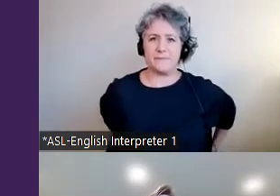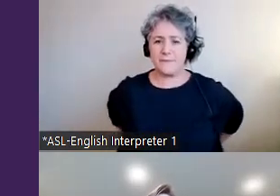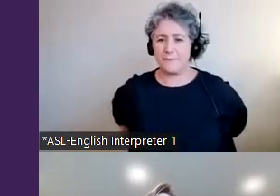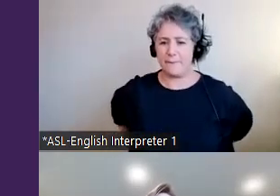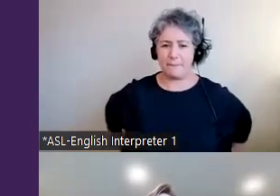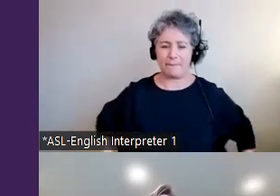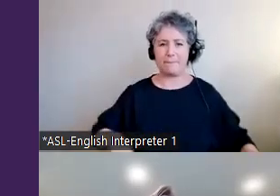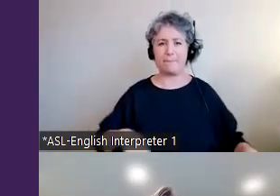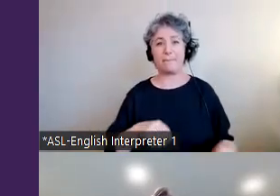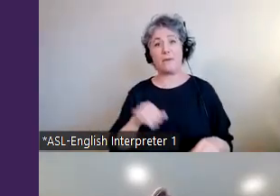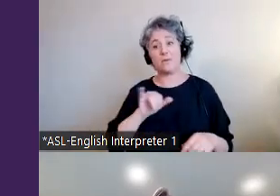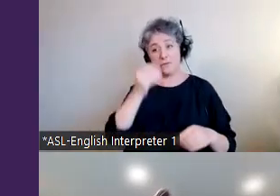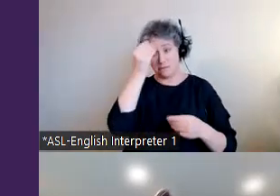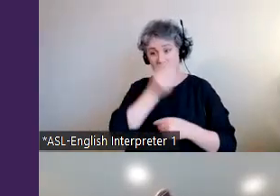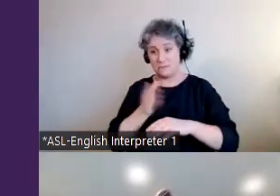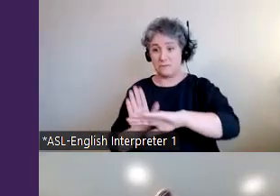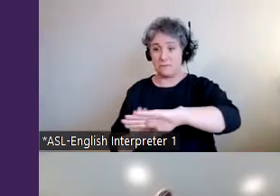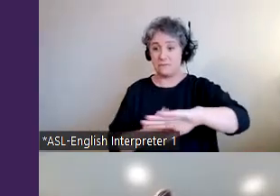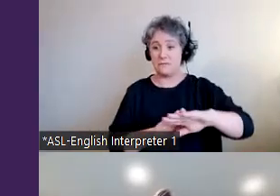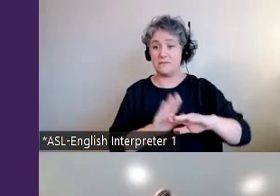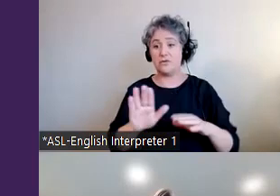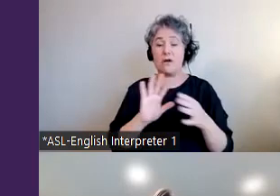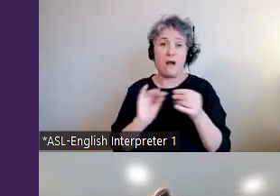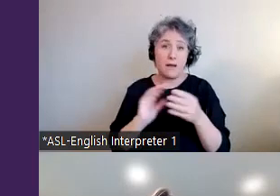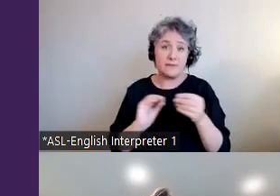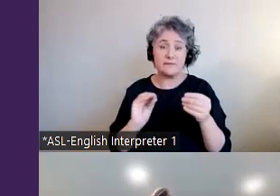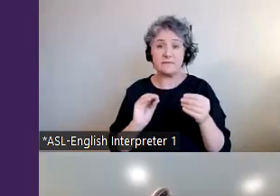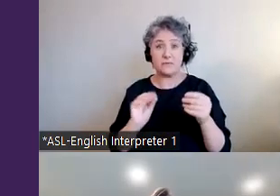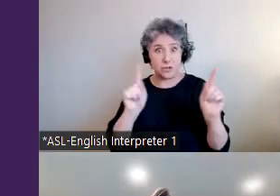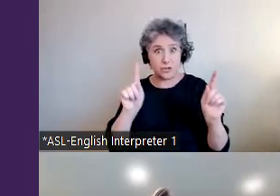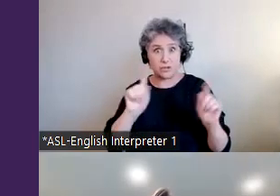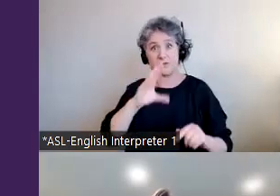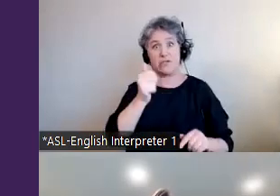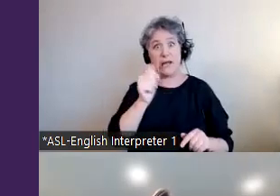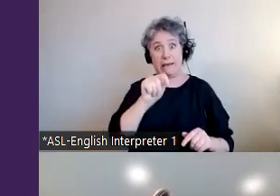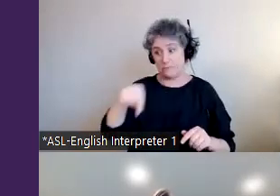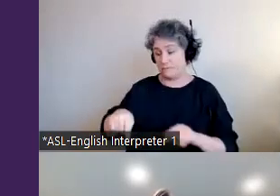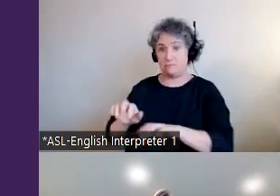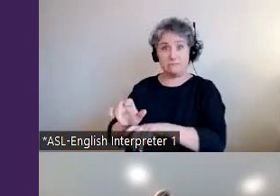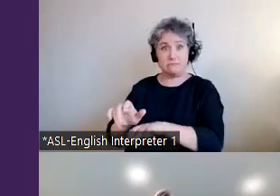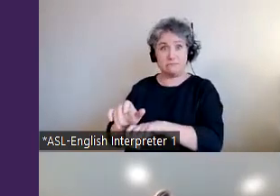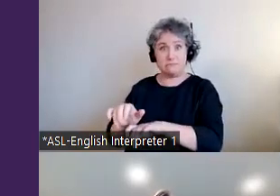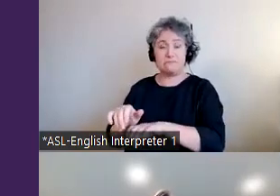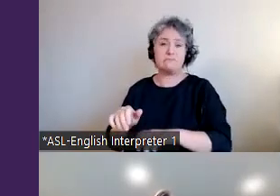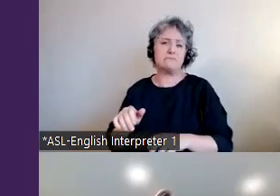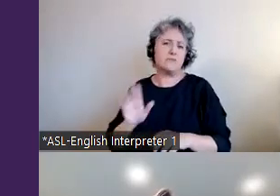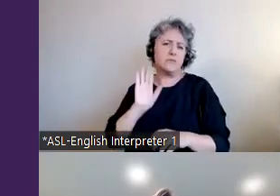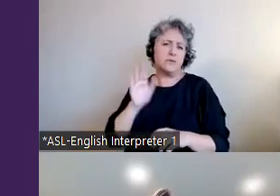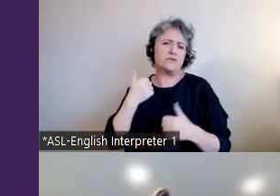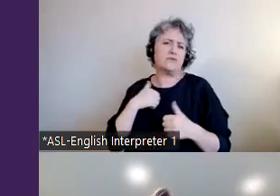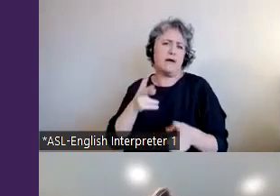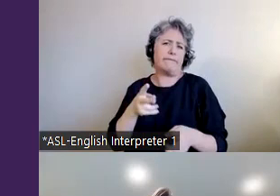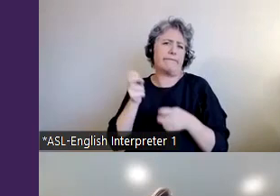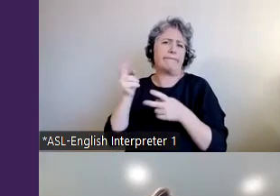Again, just to remind people that you can put your comments in the chat box as we go through. We're going to try to